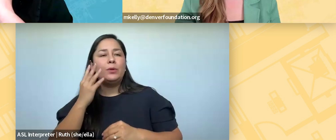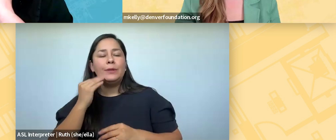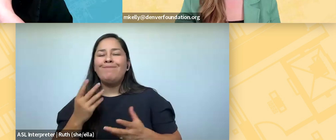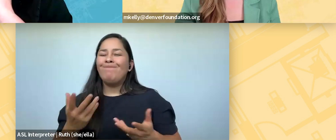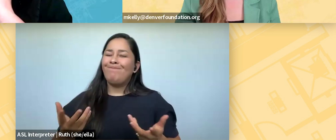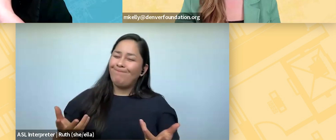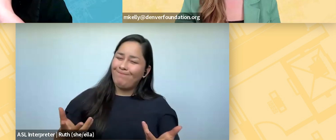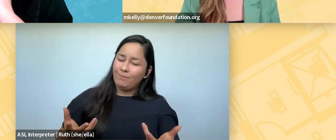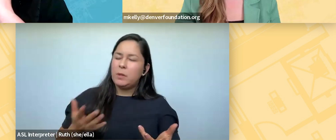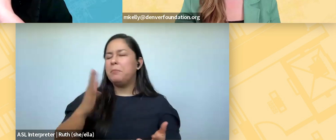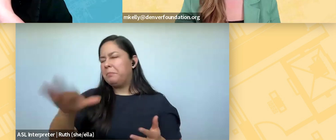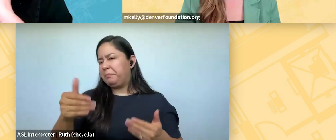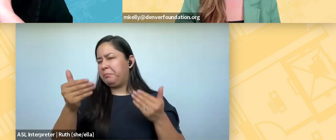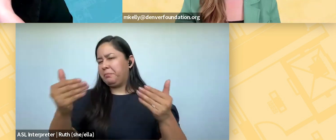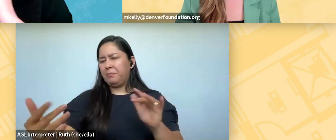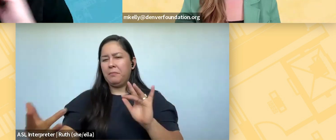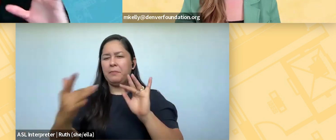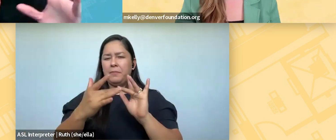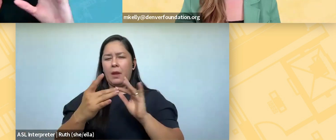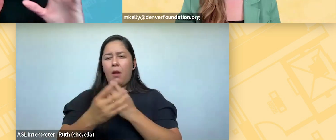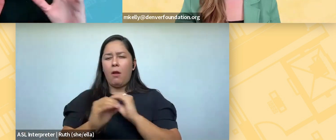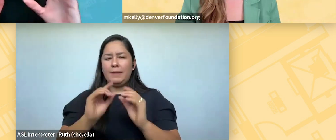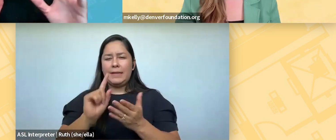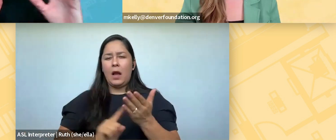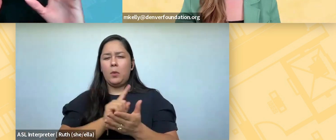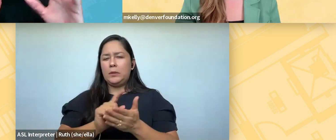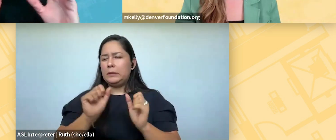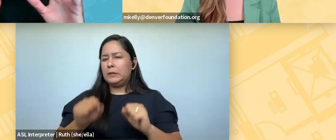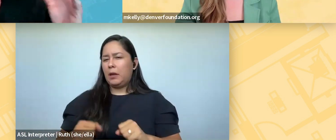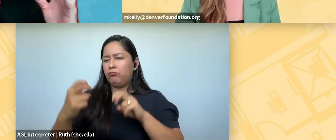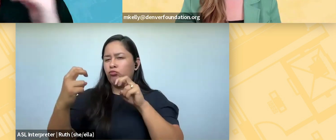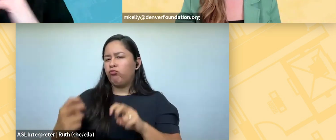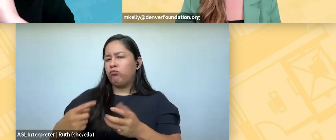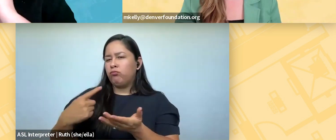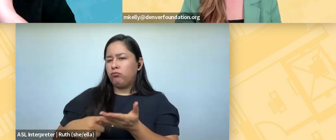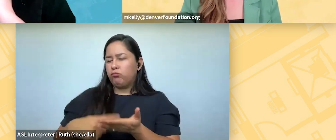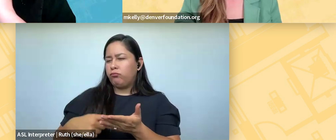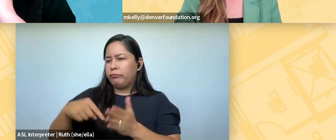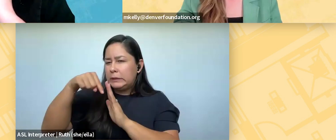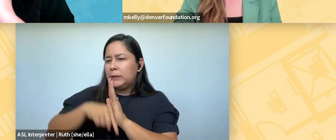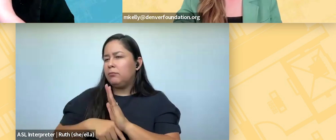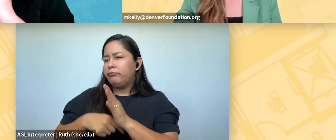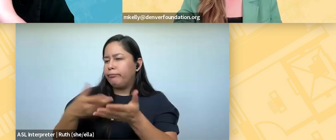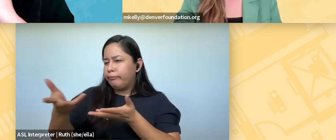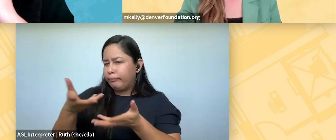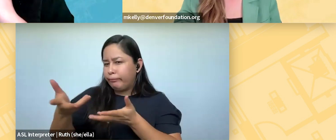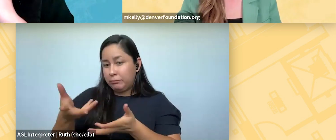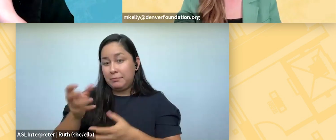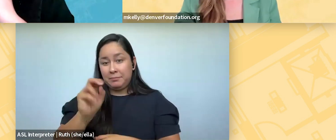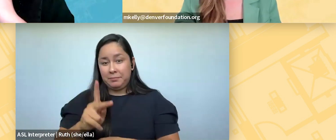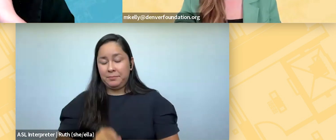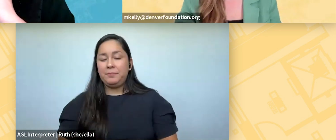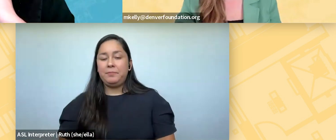for office hours to talk about that one in a little more detail, but hopefully that line gives you a little bit better sense.